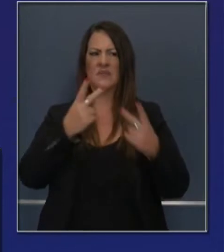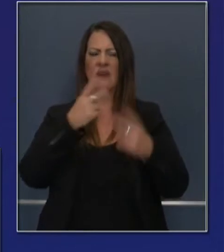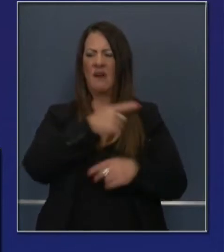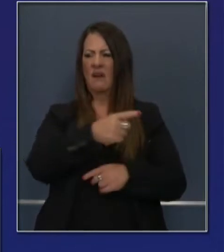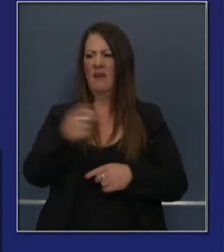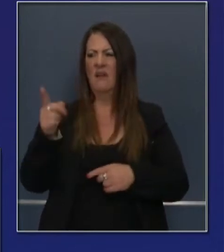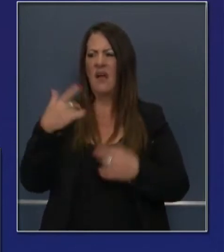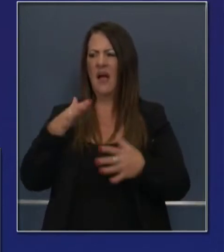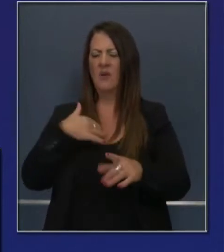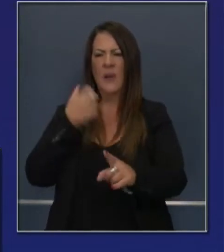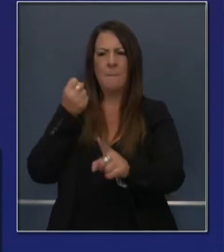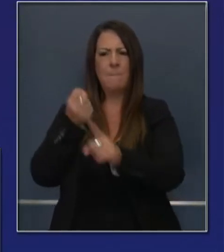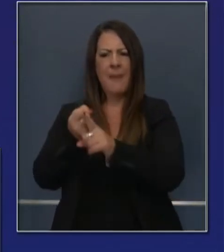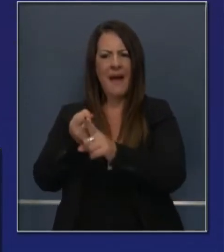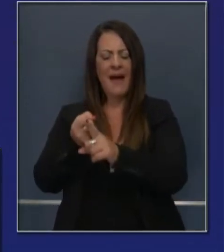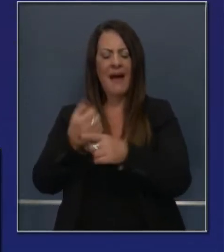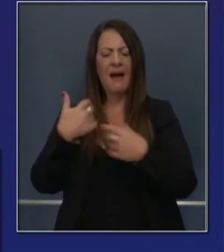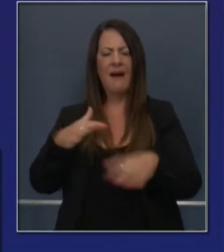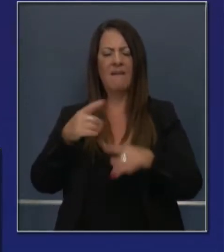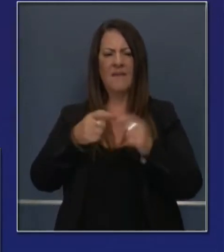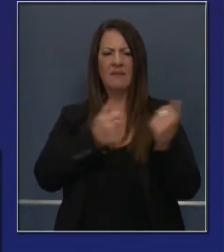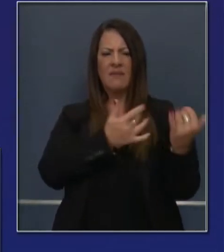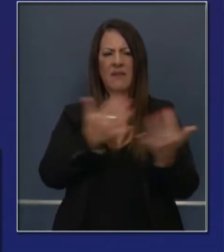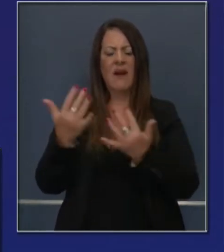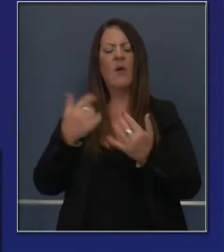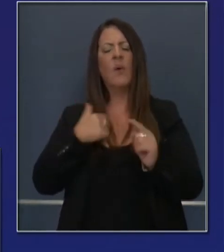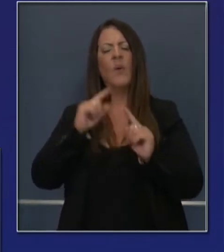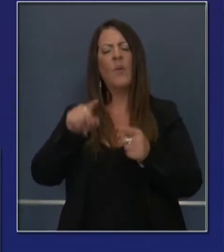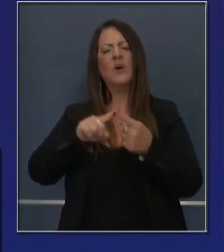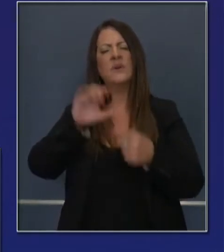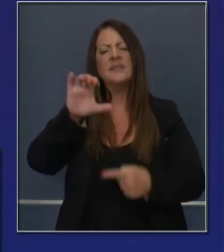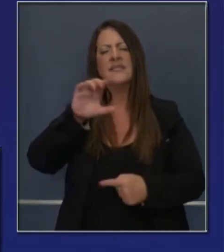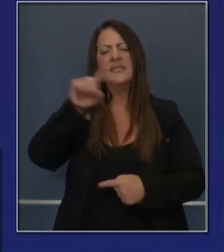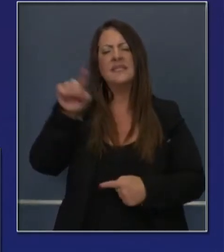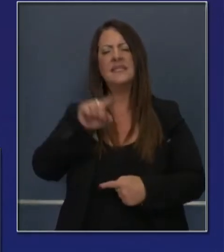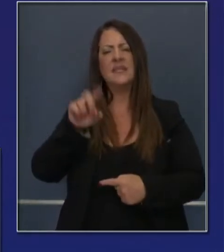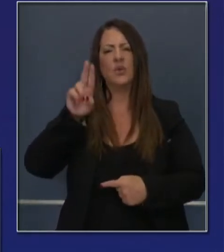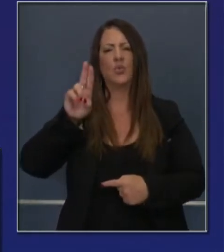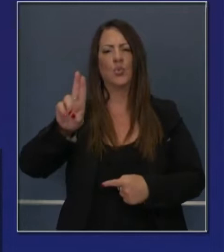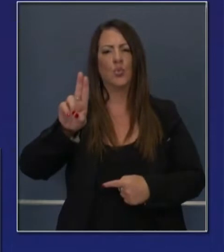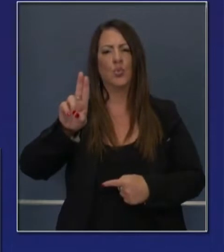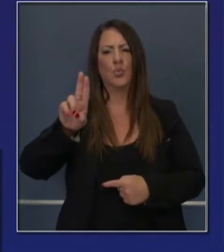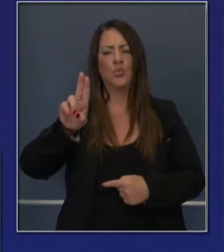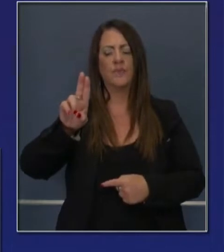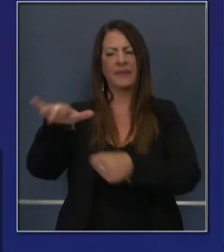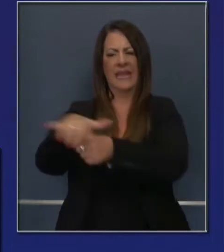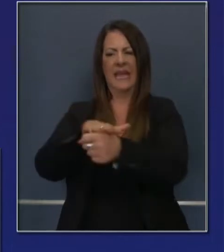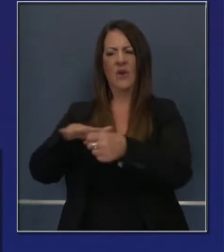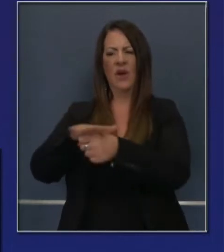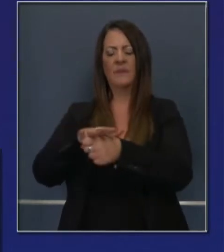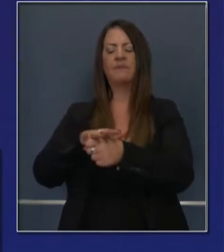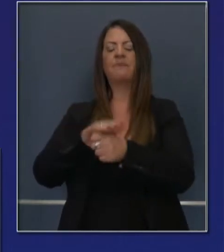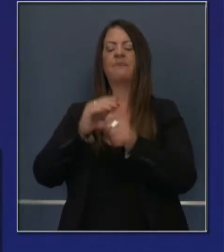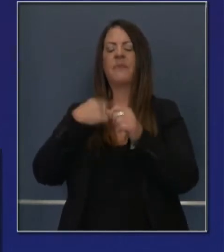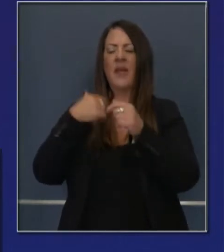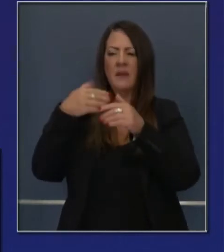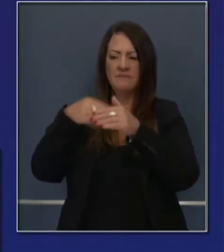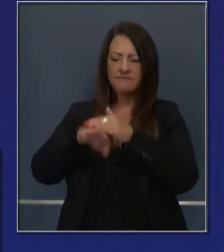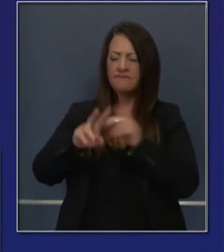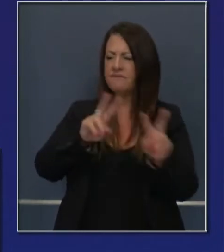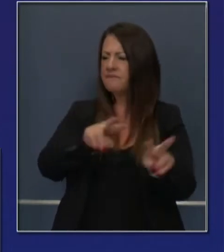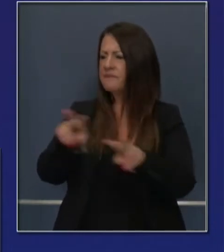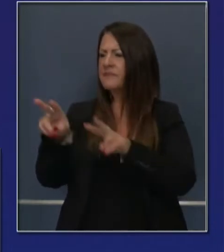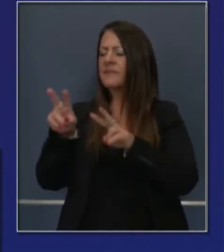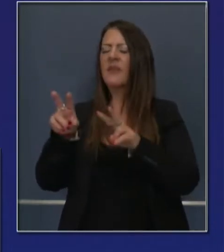at what we refer to as the CZU complex yesterday and talking to residents, talking to local